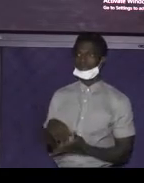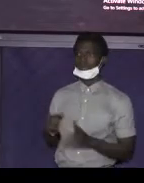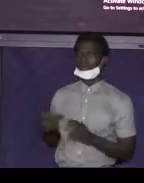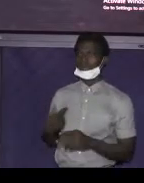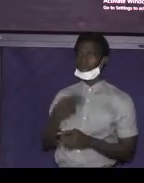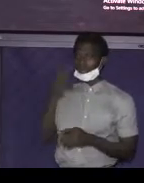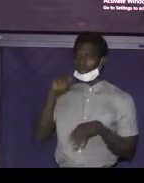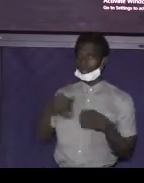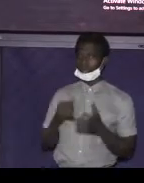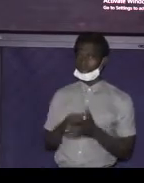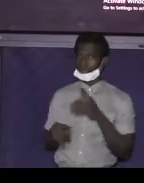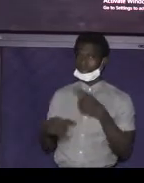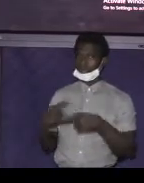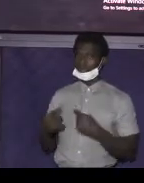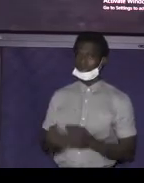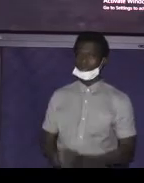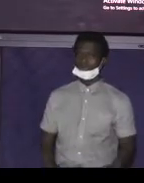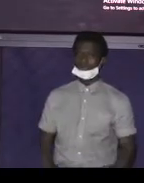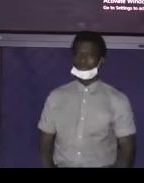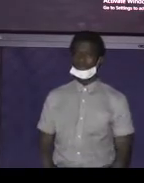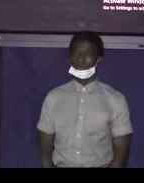it goes.